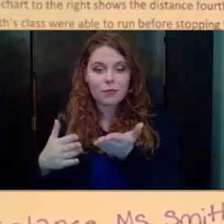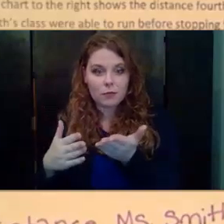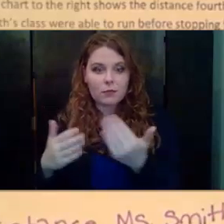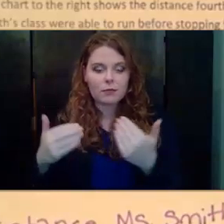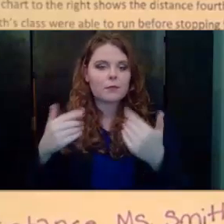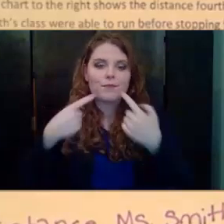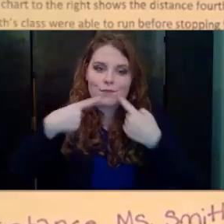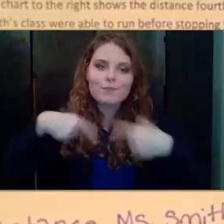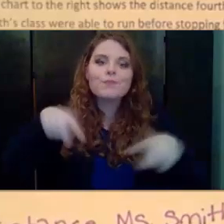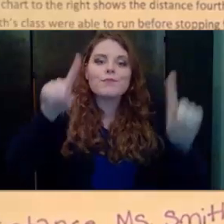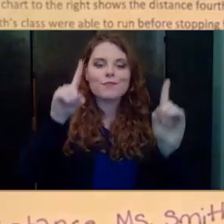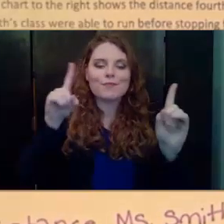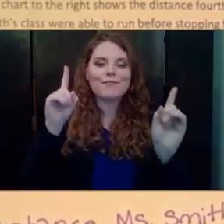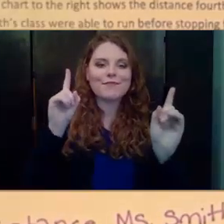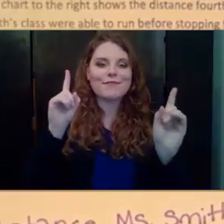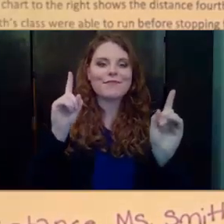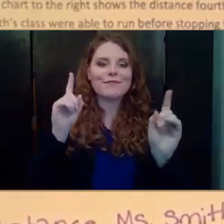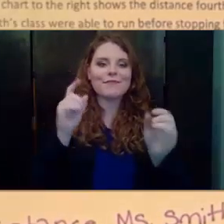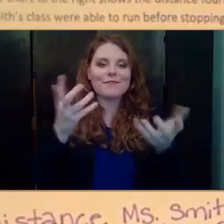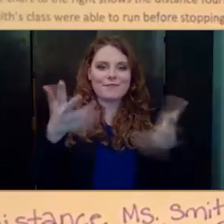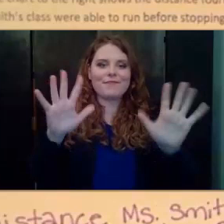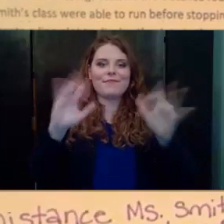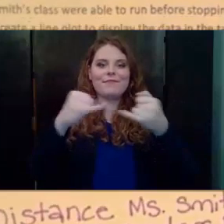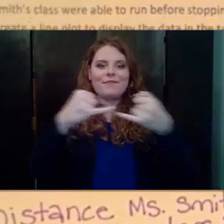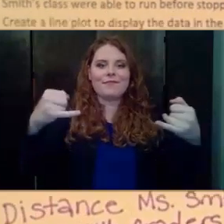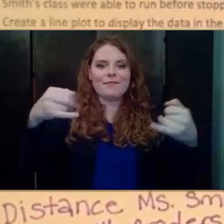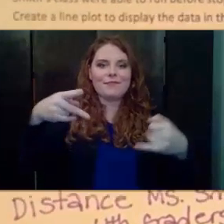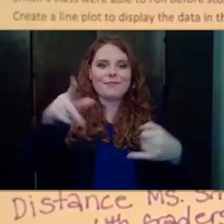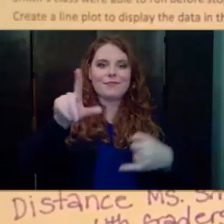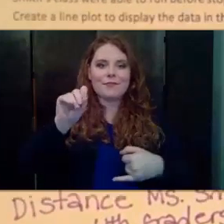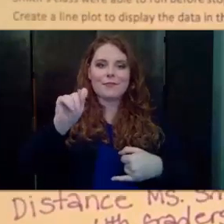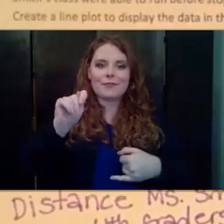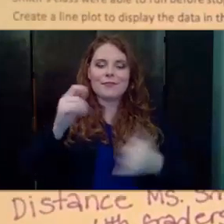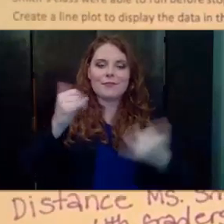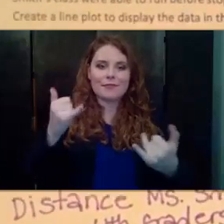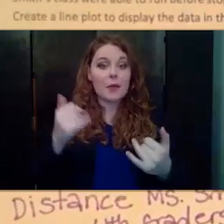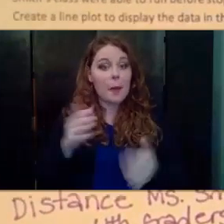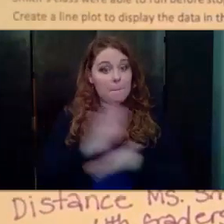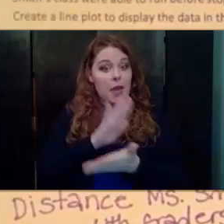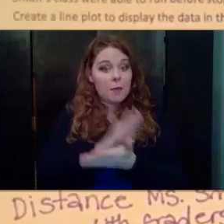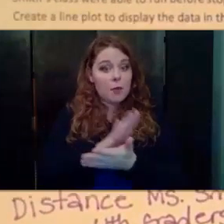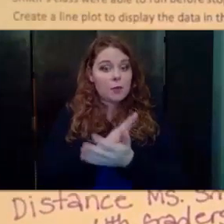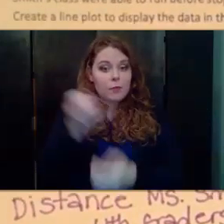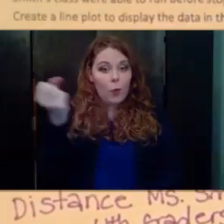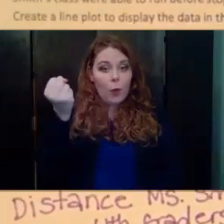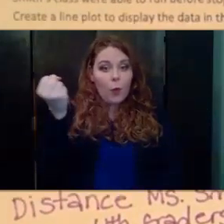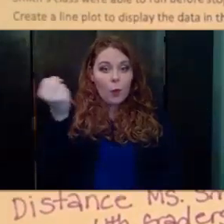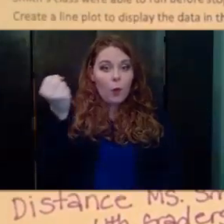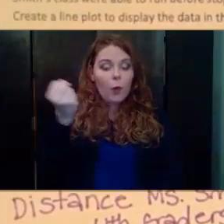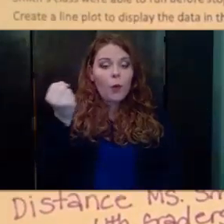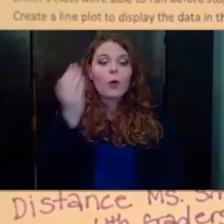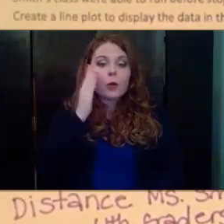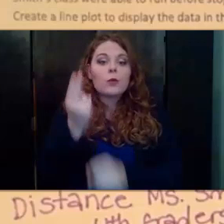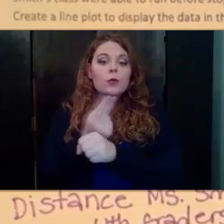have successfully created our line plot for today. Please hold on to this paper. We're going to revisit this tomorrow. We're going to talk